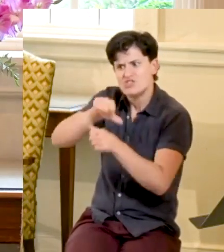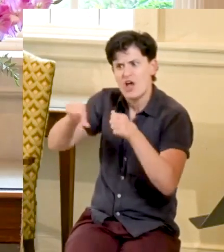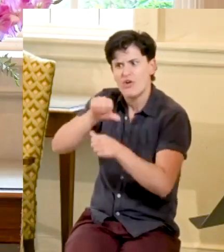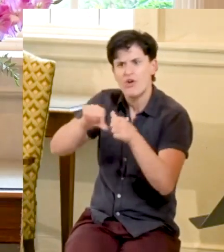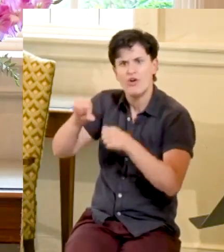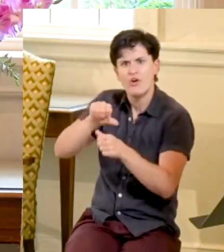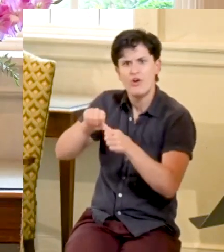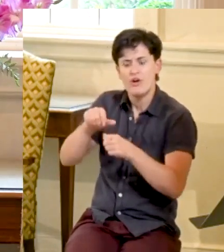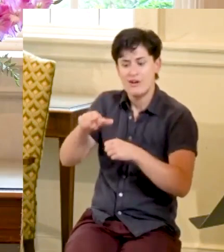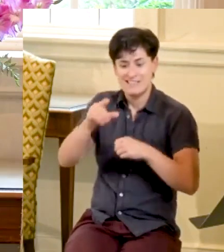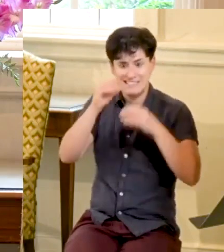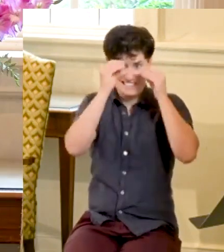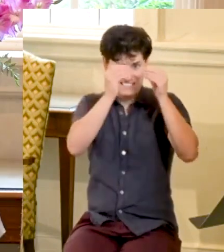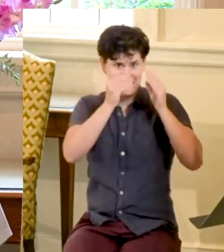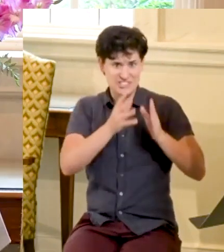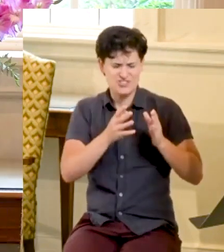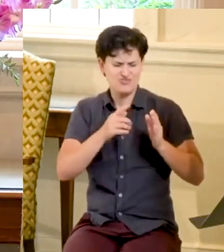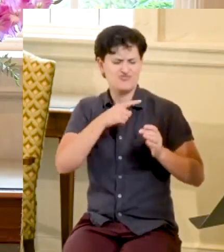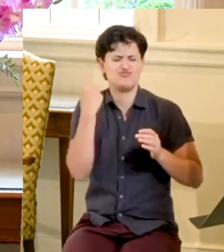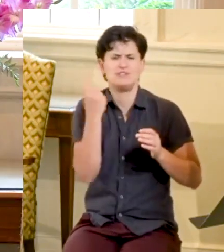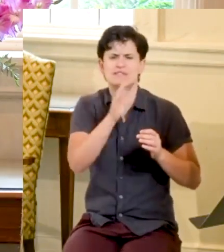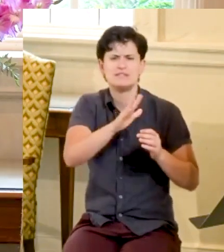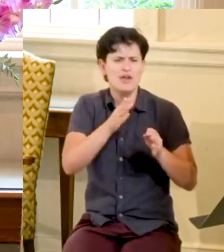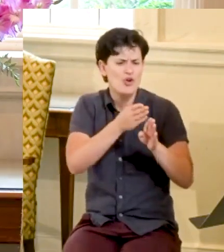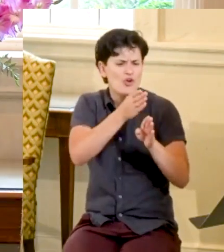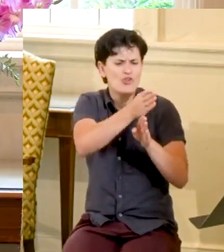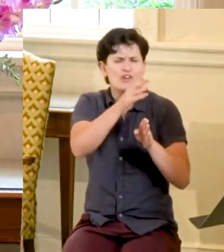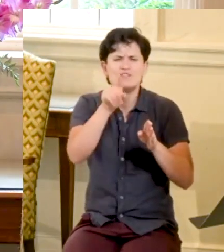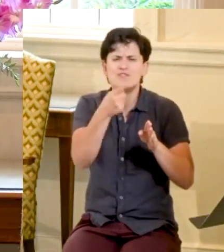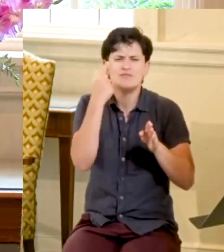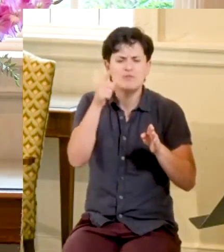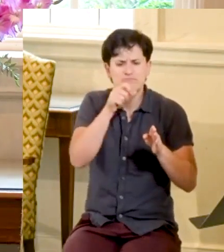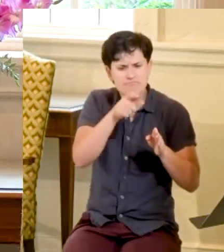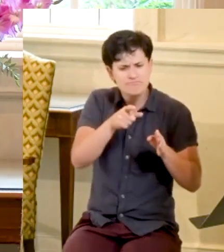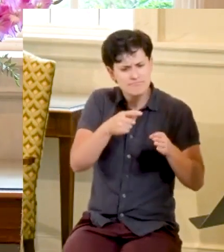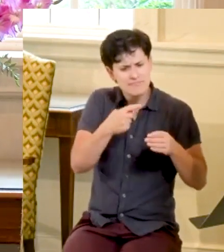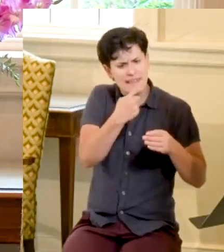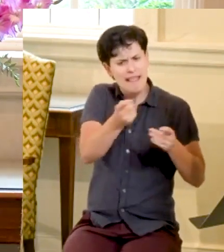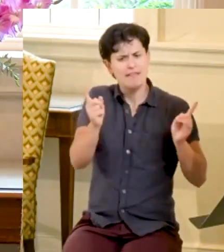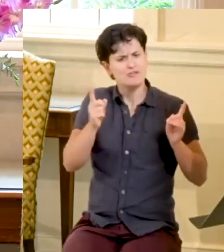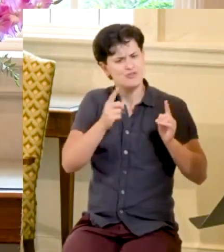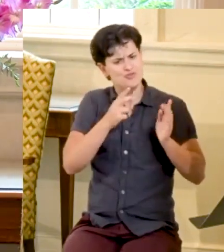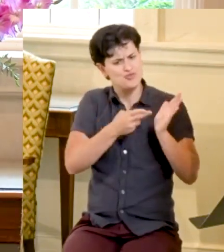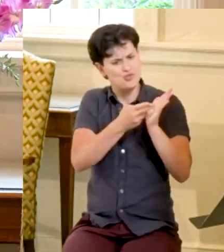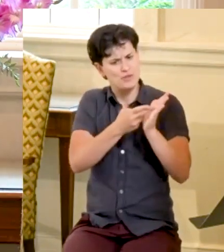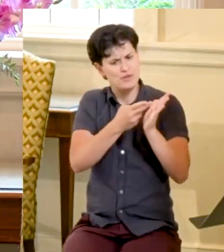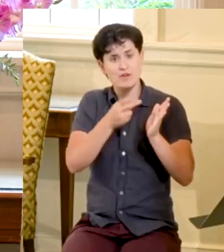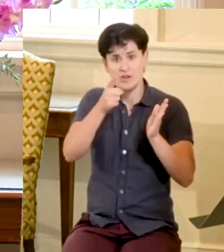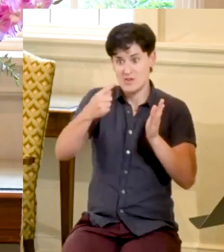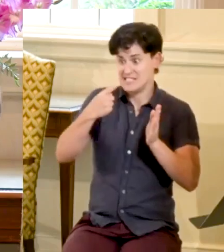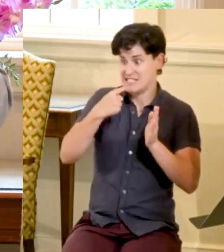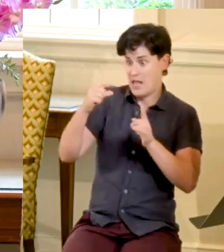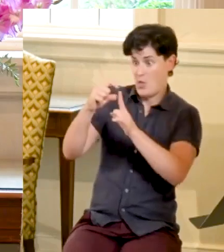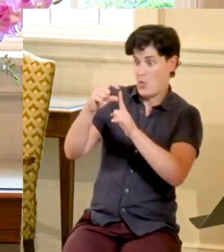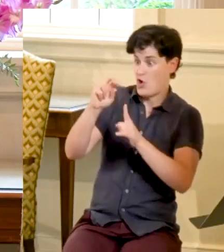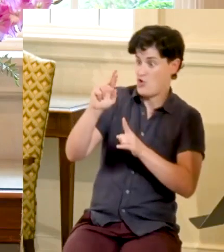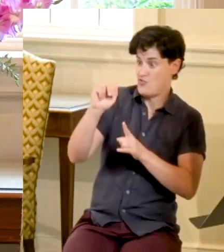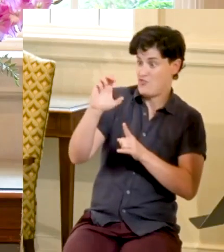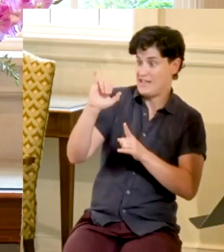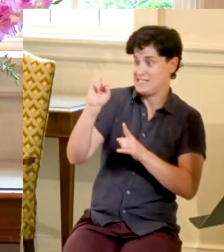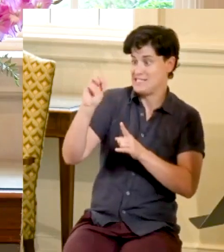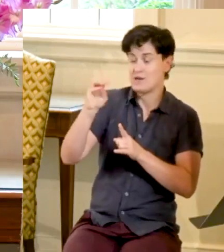Teachers risk their careers just for telling the truth. Say the word racism or teach unfiltered